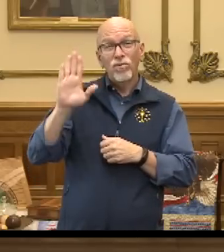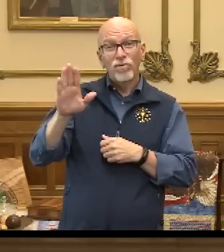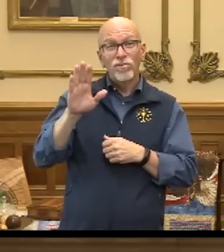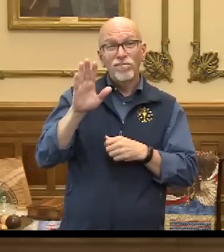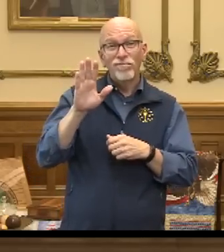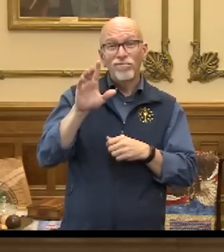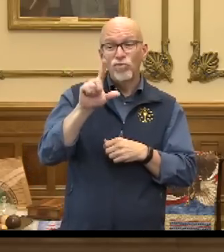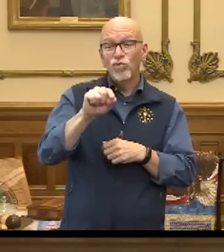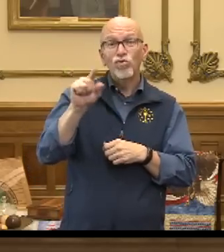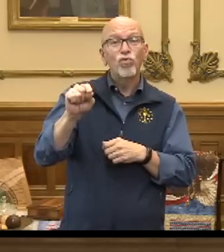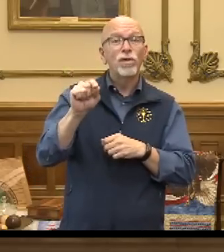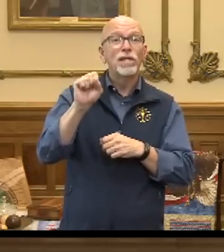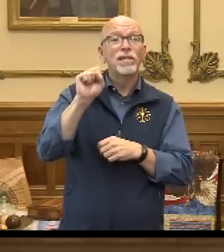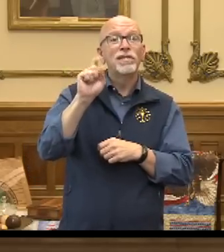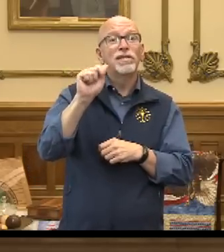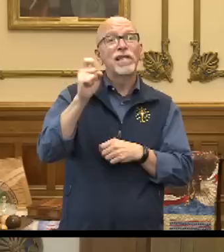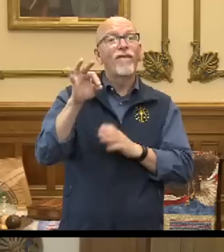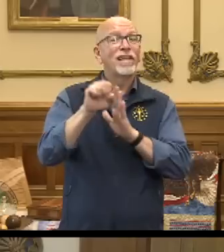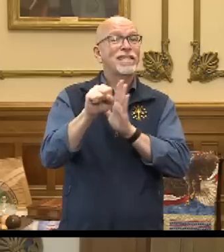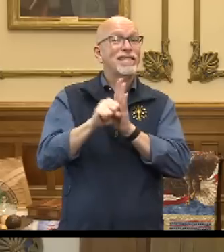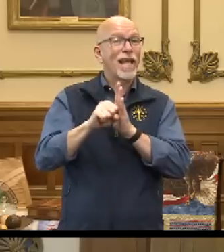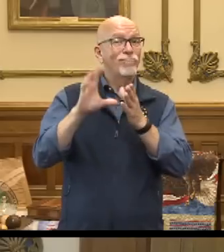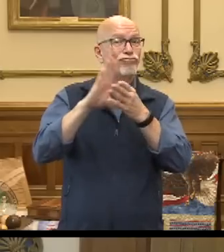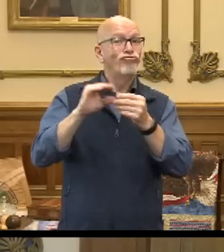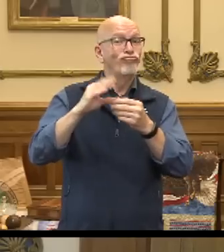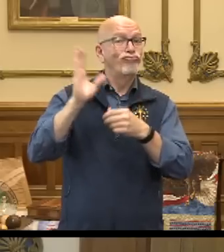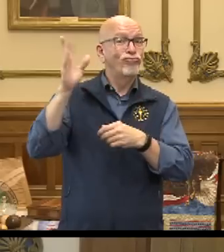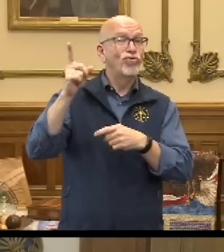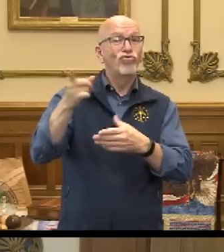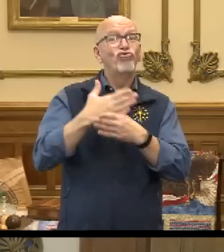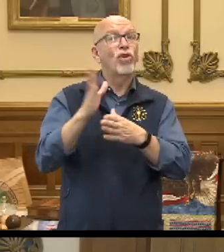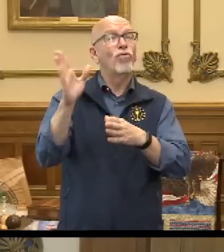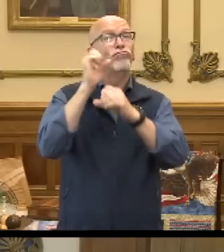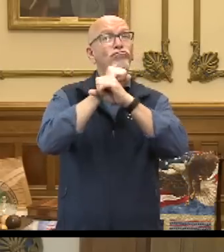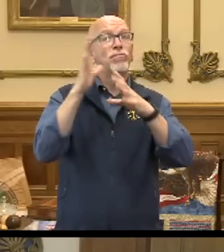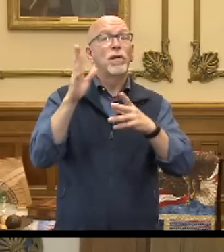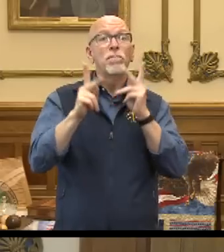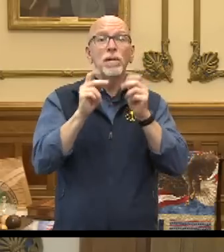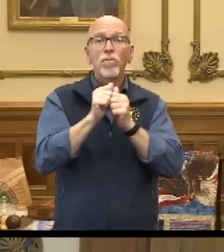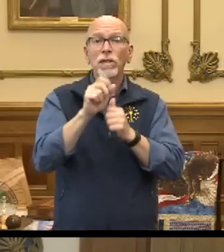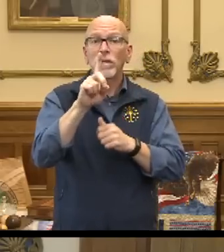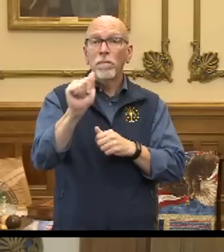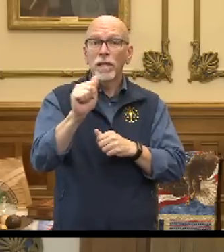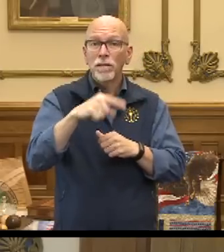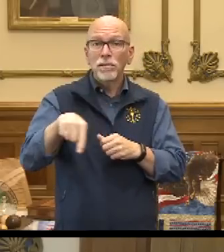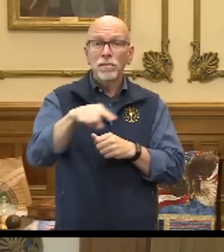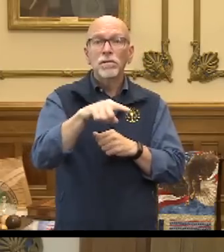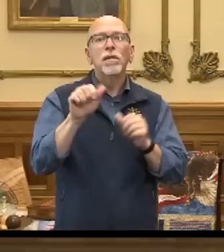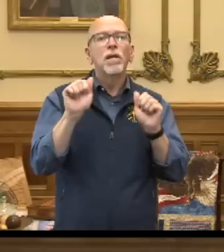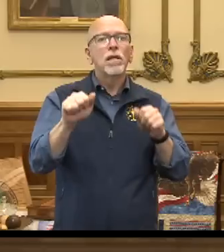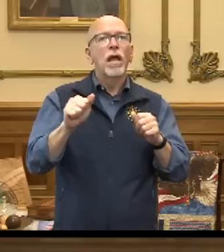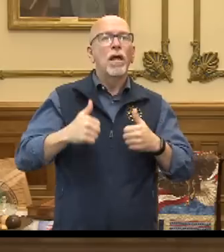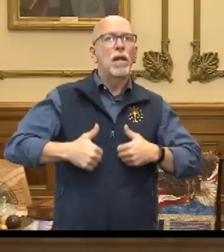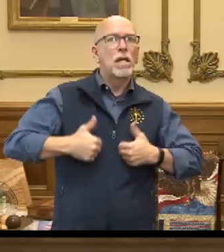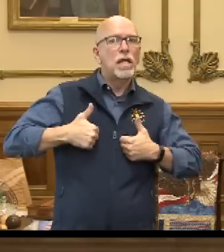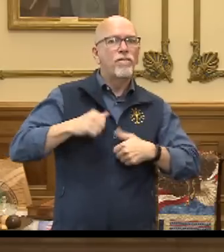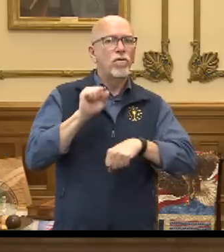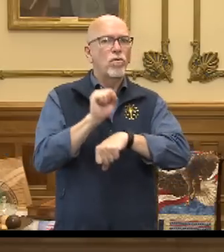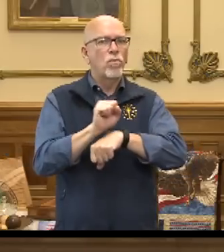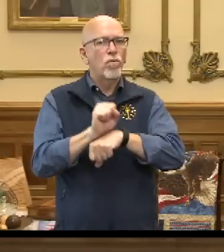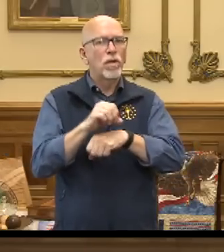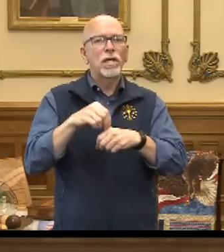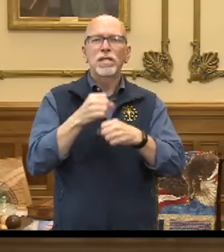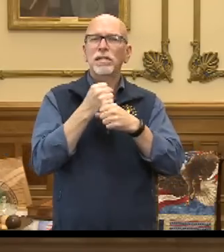2020 State of the State address, you shared your vision that Hoosiers with disabilities be able to live and work in